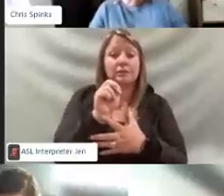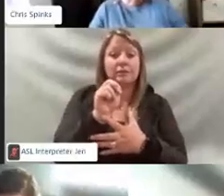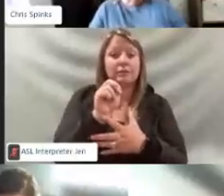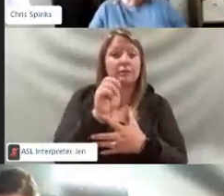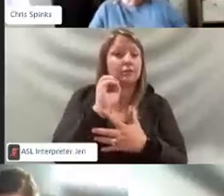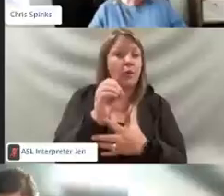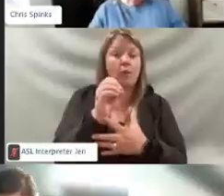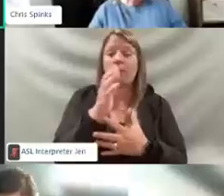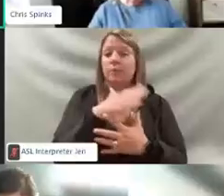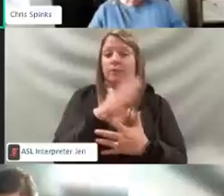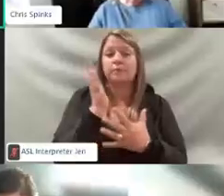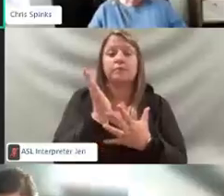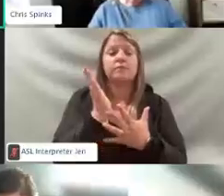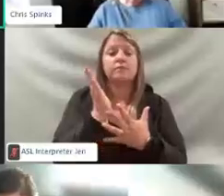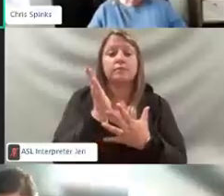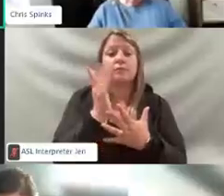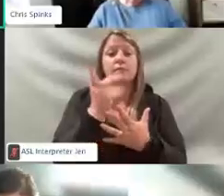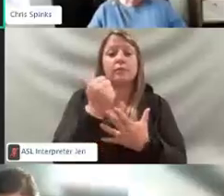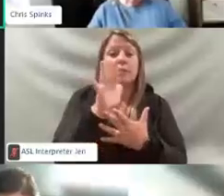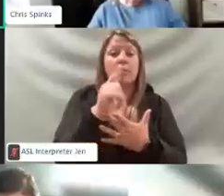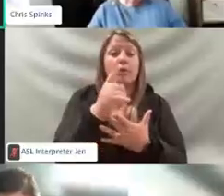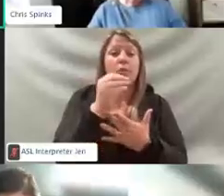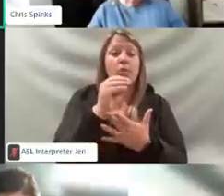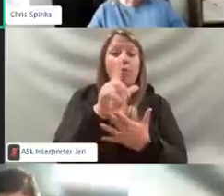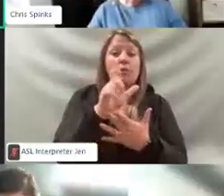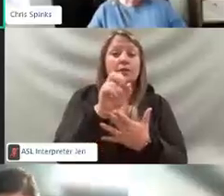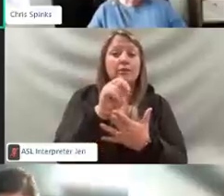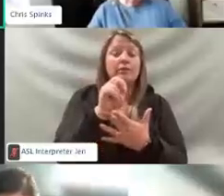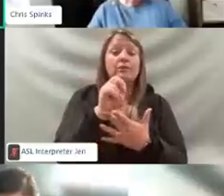Not present. Gary Olson.